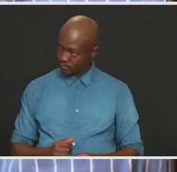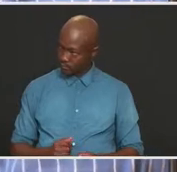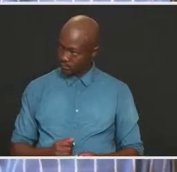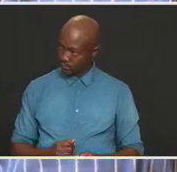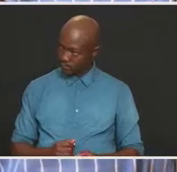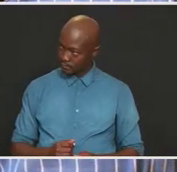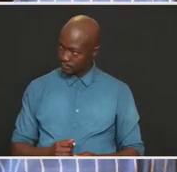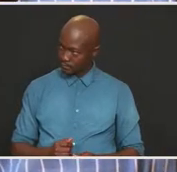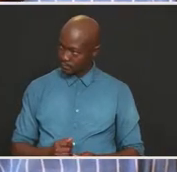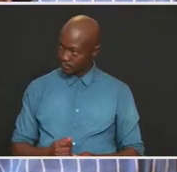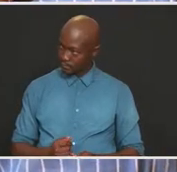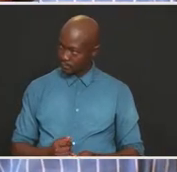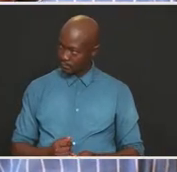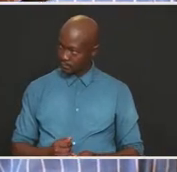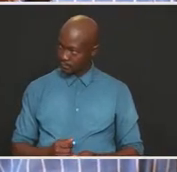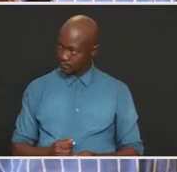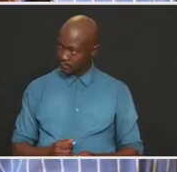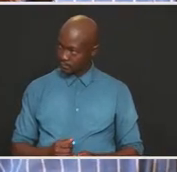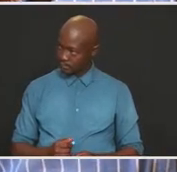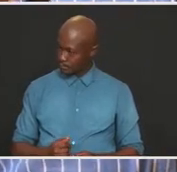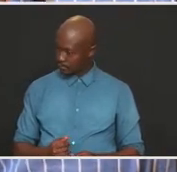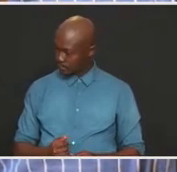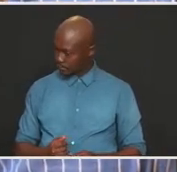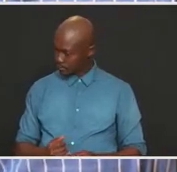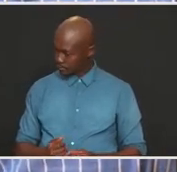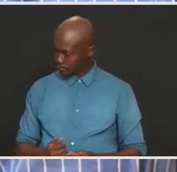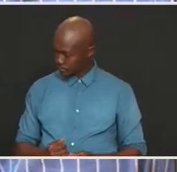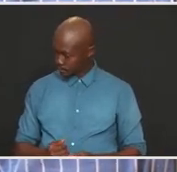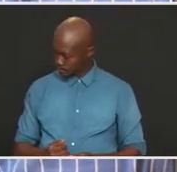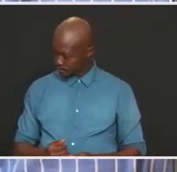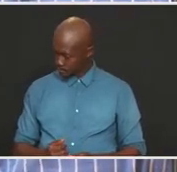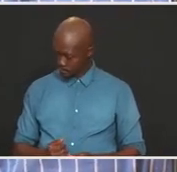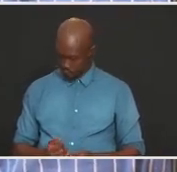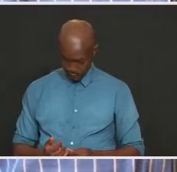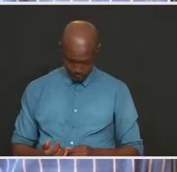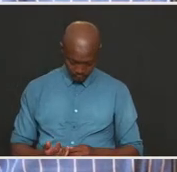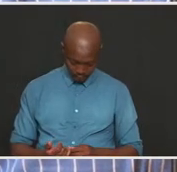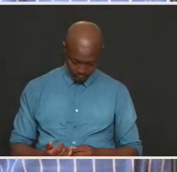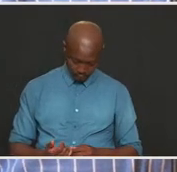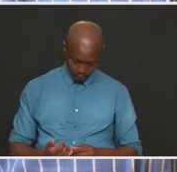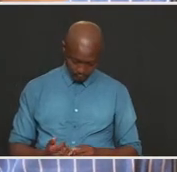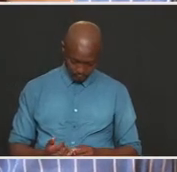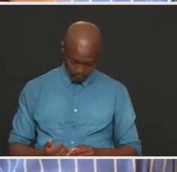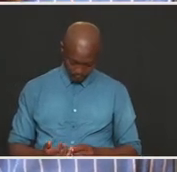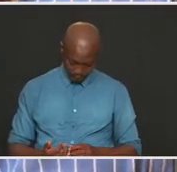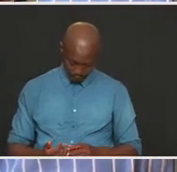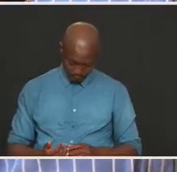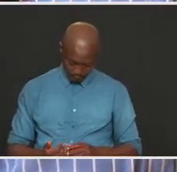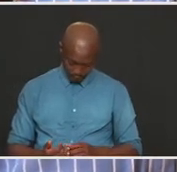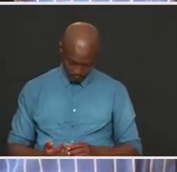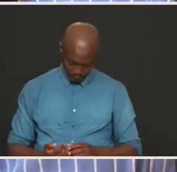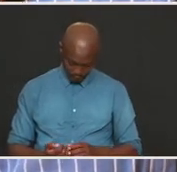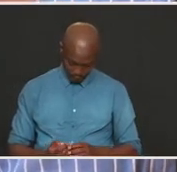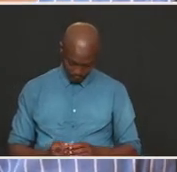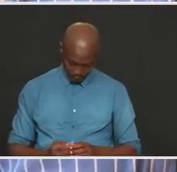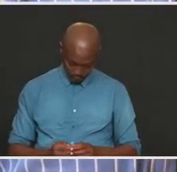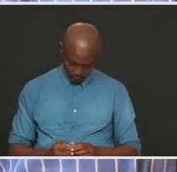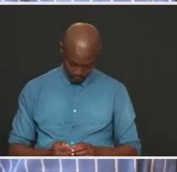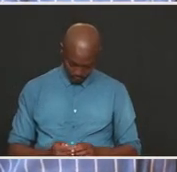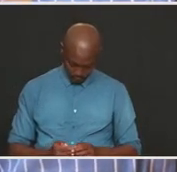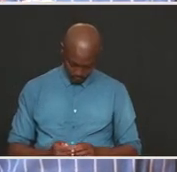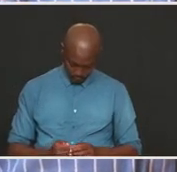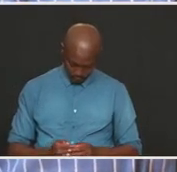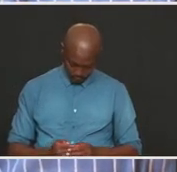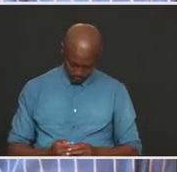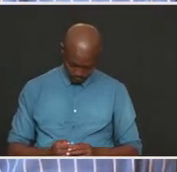on this Earth it can be useful and he also touched on on the on the language policy